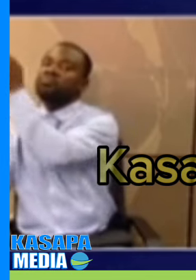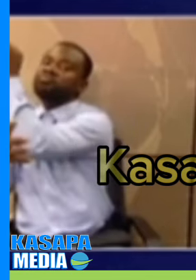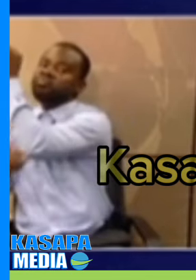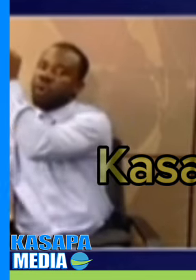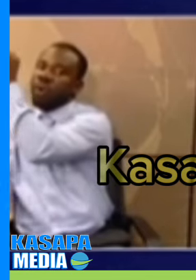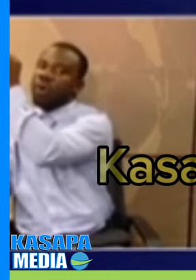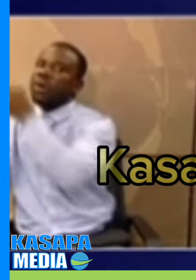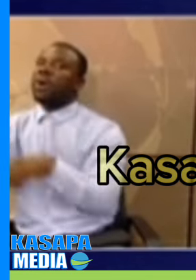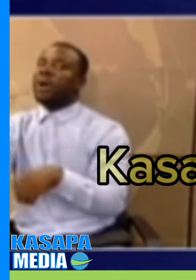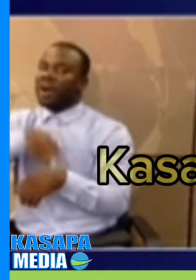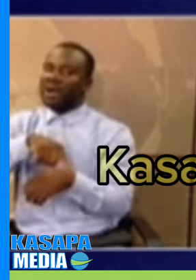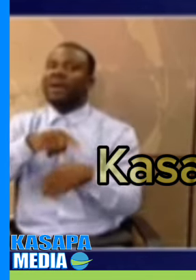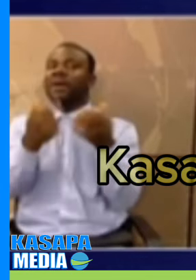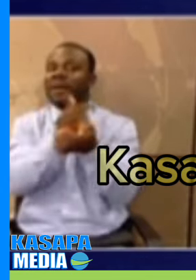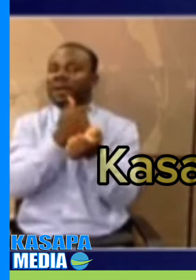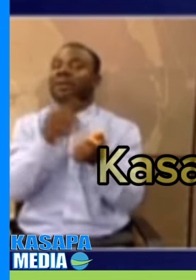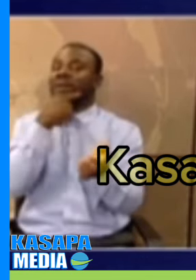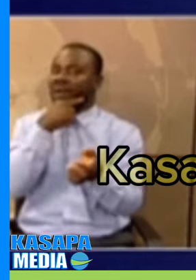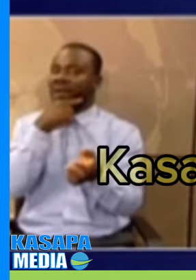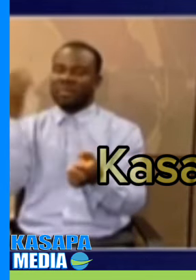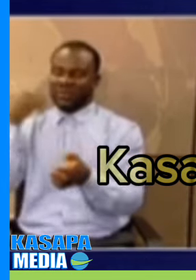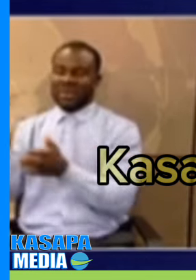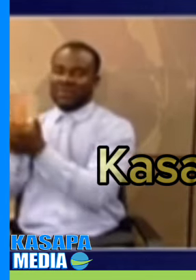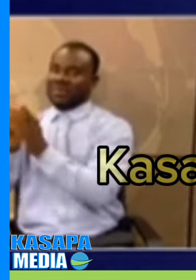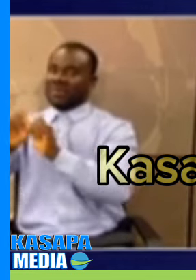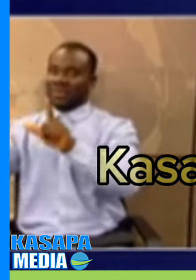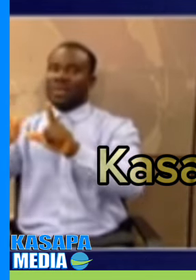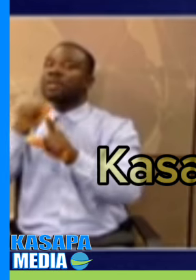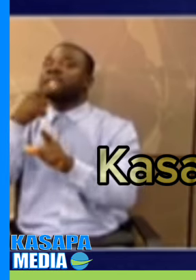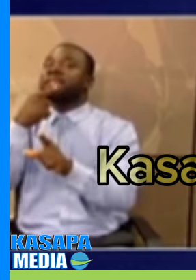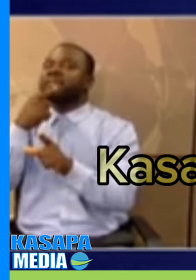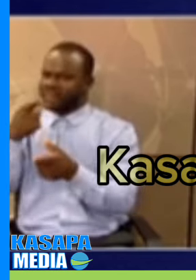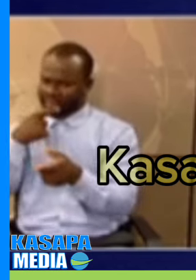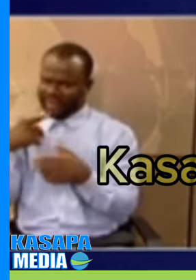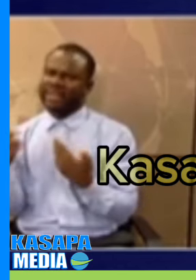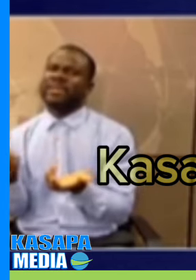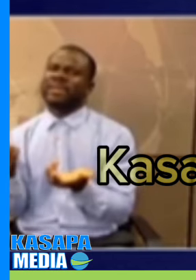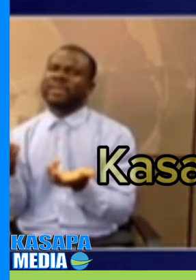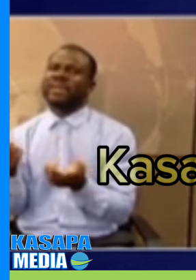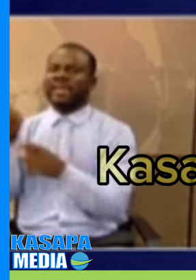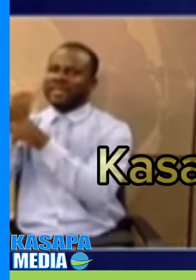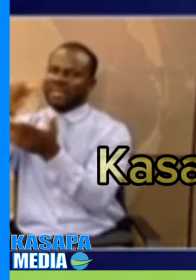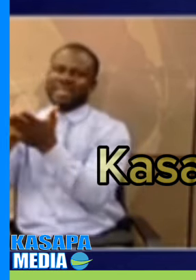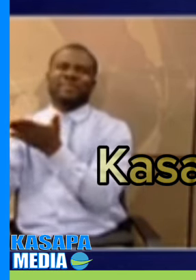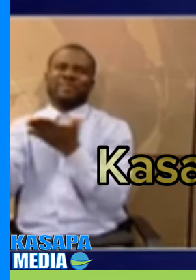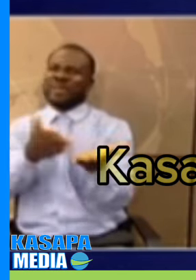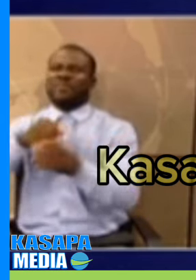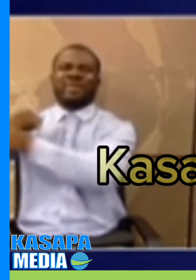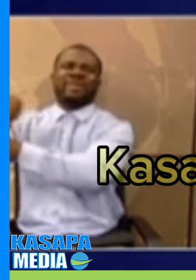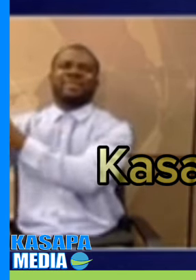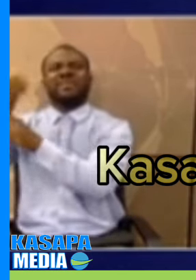During the interview, Honorable Asifwa was primarily focused on propagating the achievements of the